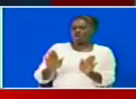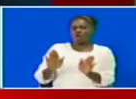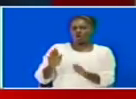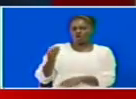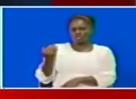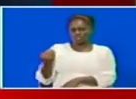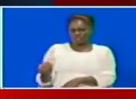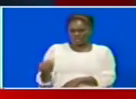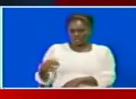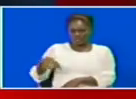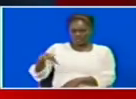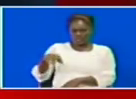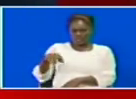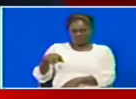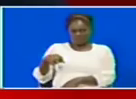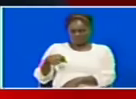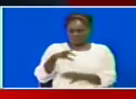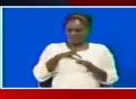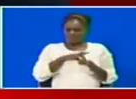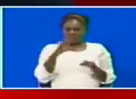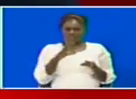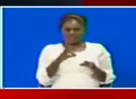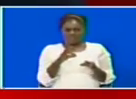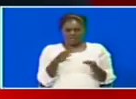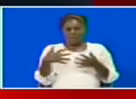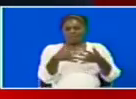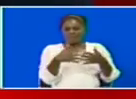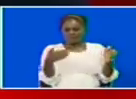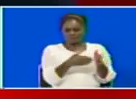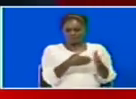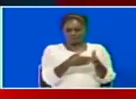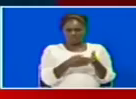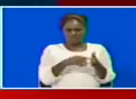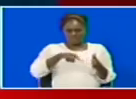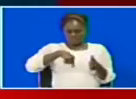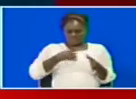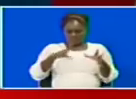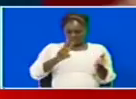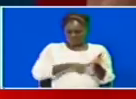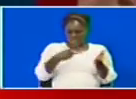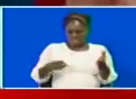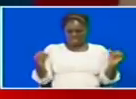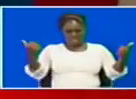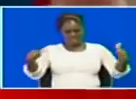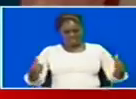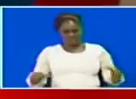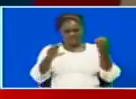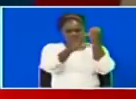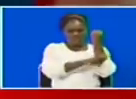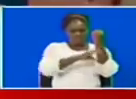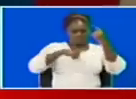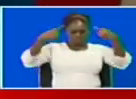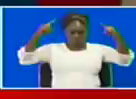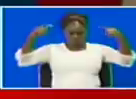match the heart and fight and spirit of America we will not fail our country will